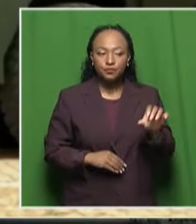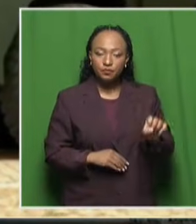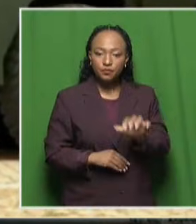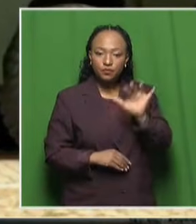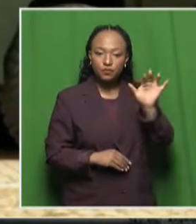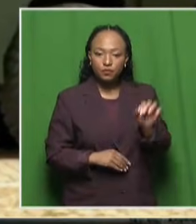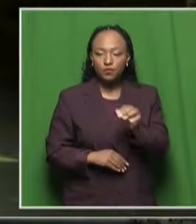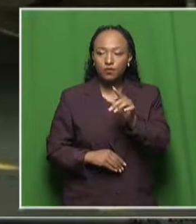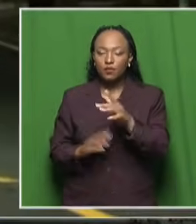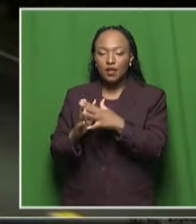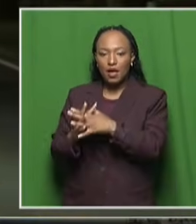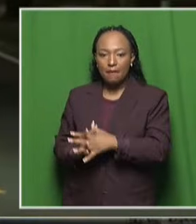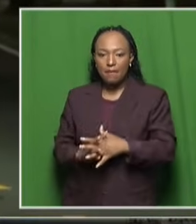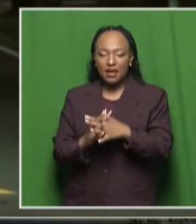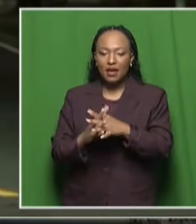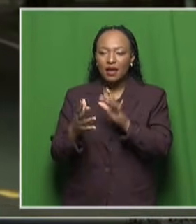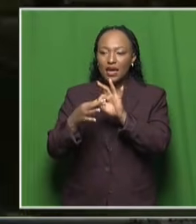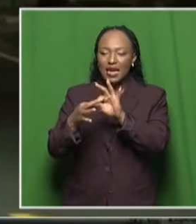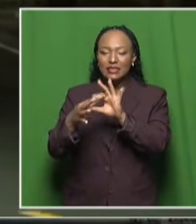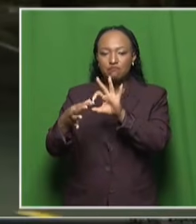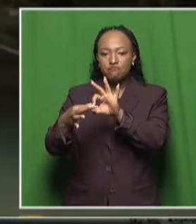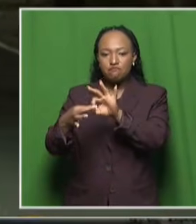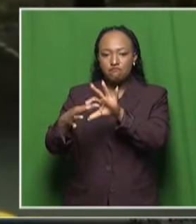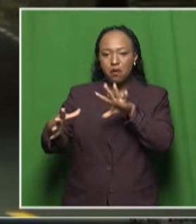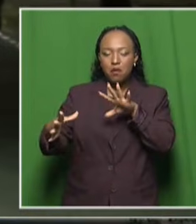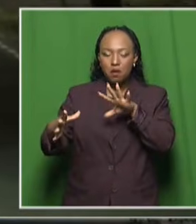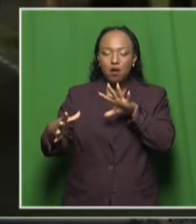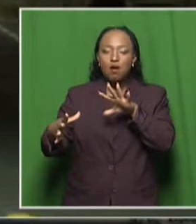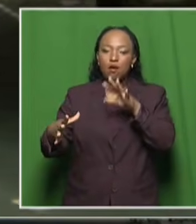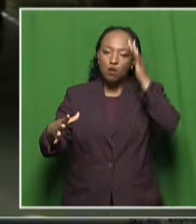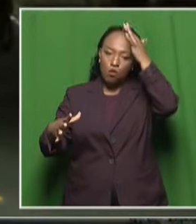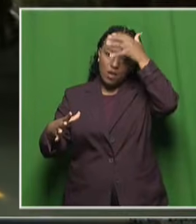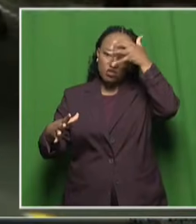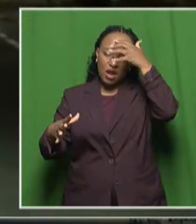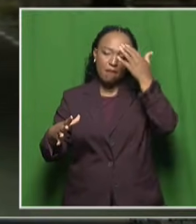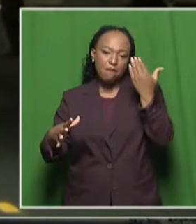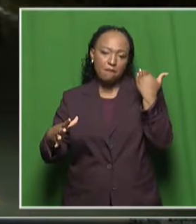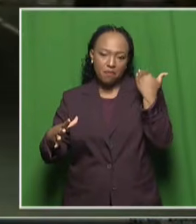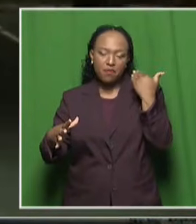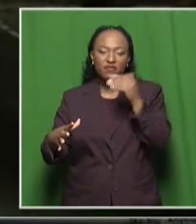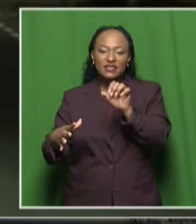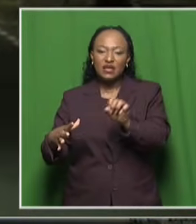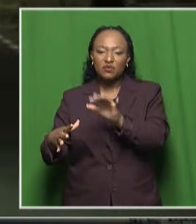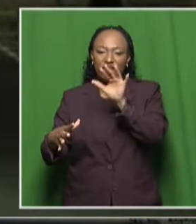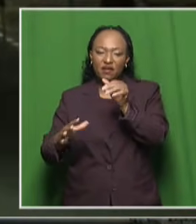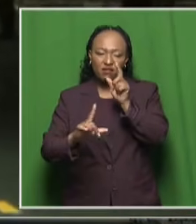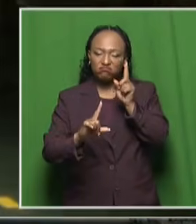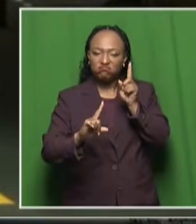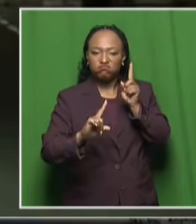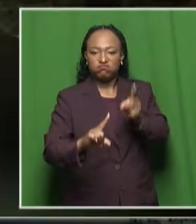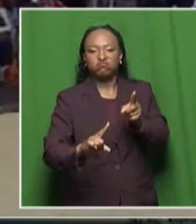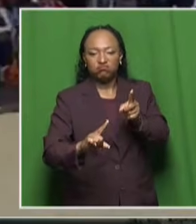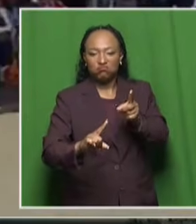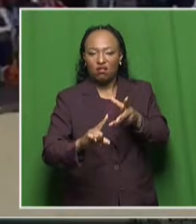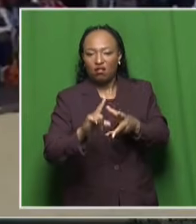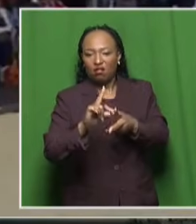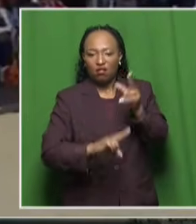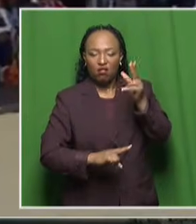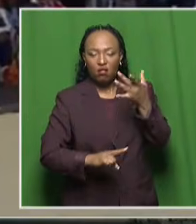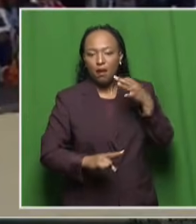have deteriorated since Trump's executive order on South Africa and this issue around refugees in